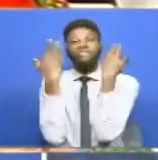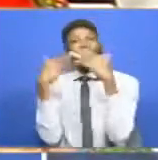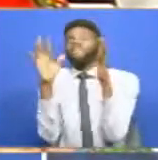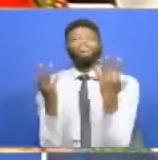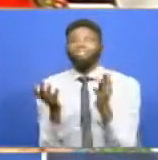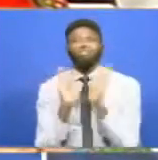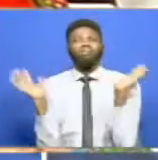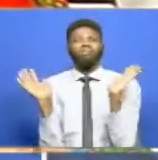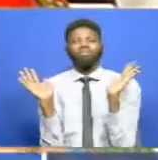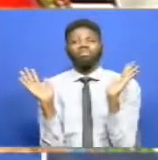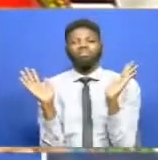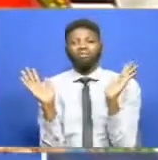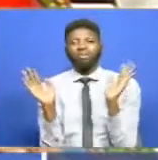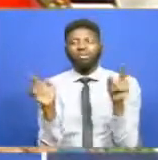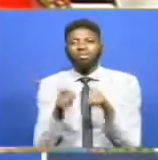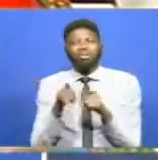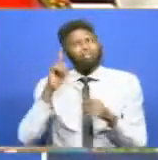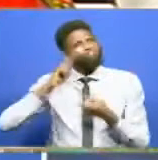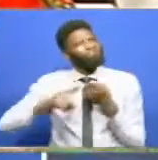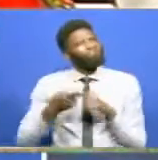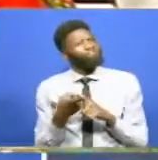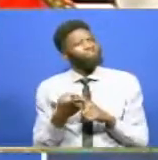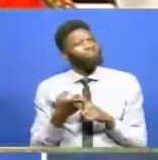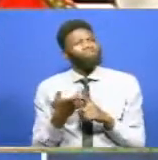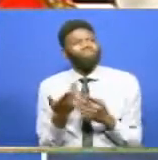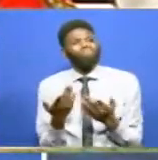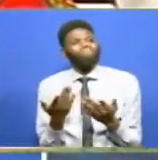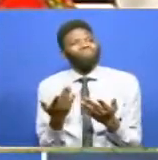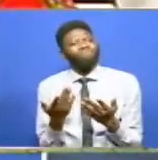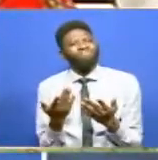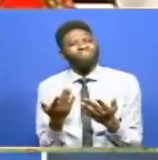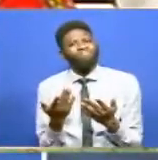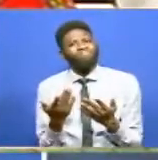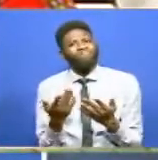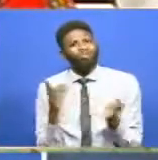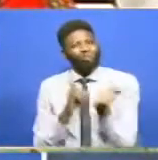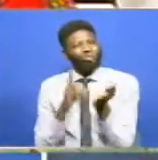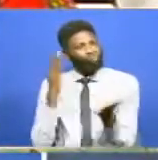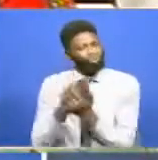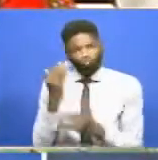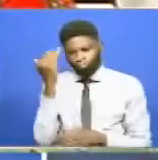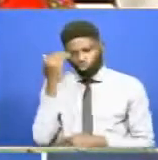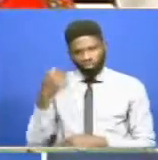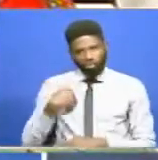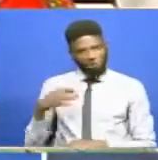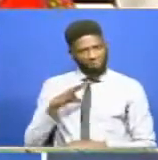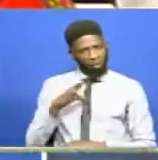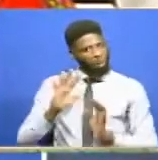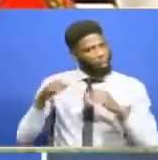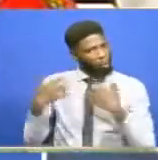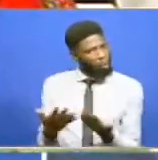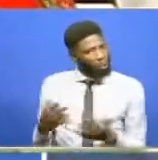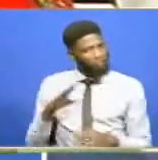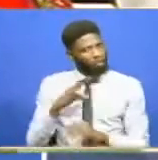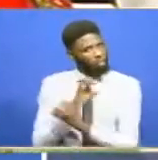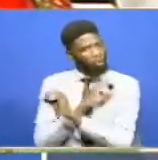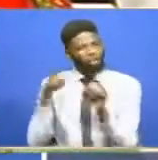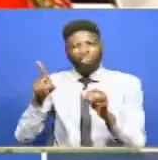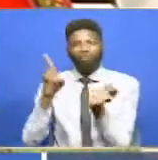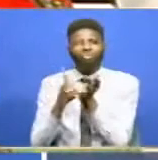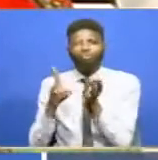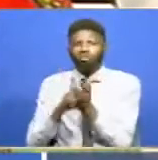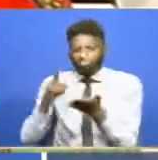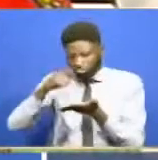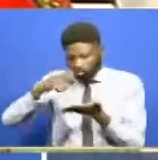So the thinking is, so does the doctor really know if I'm okay or not? Or what is it that he has